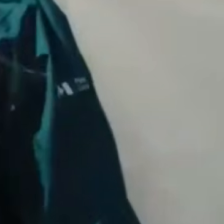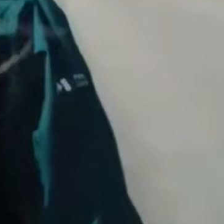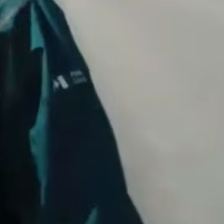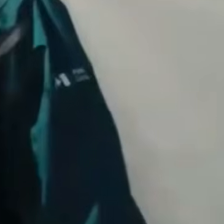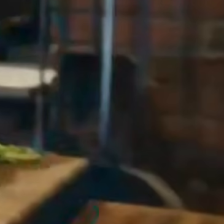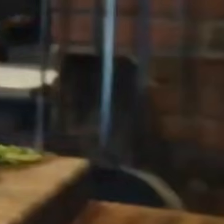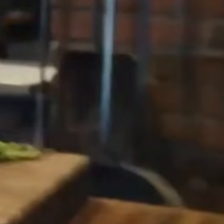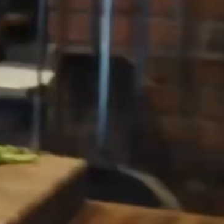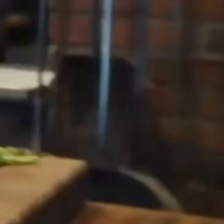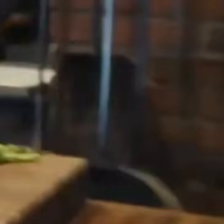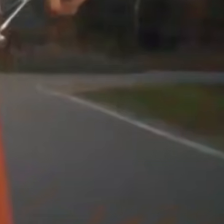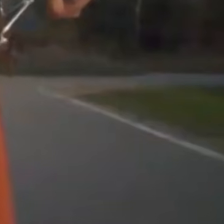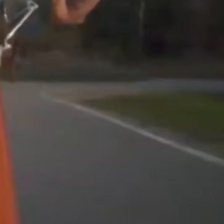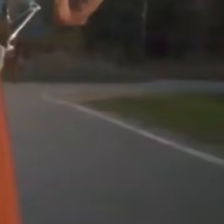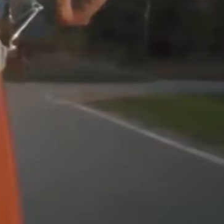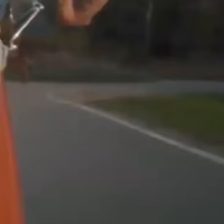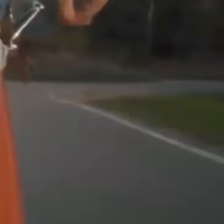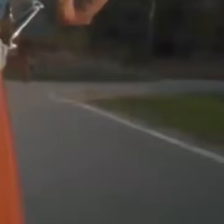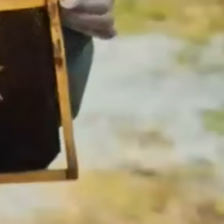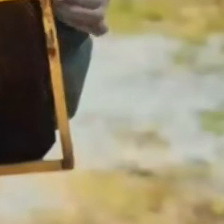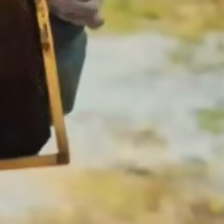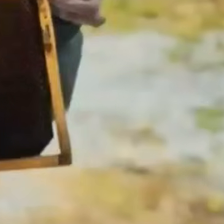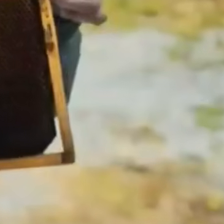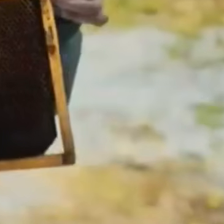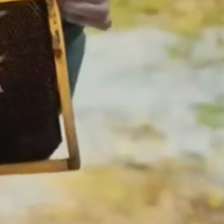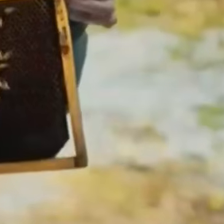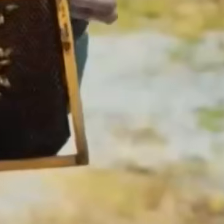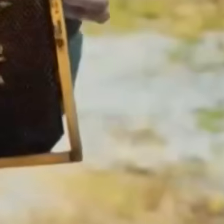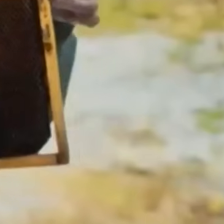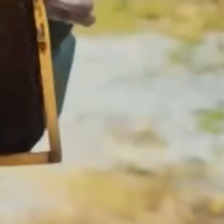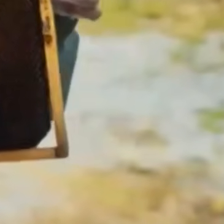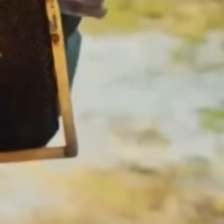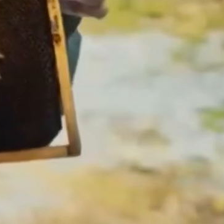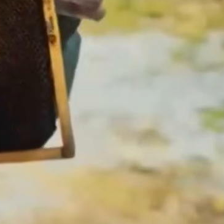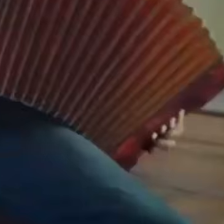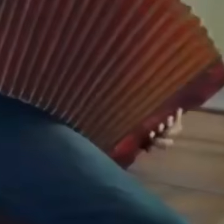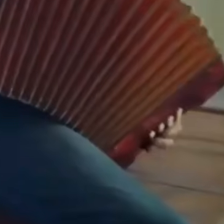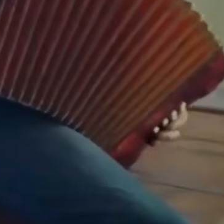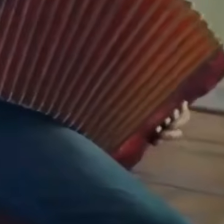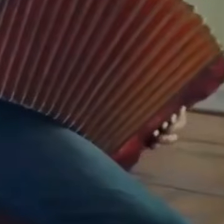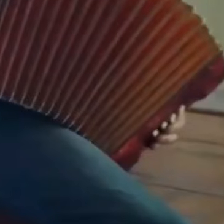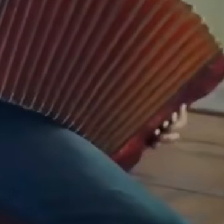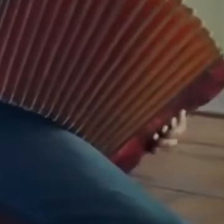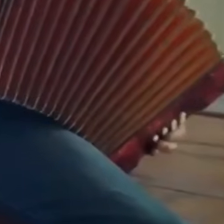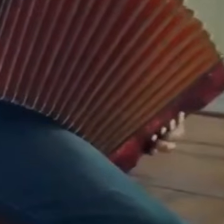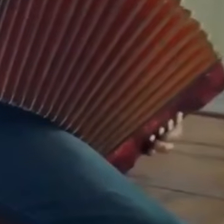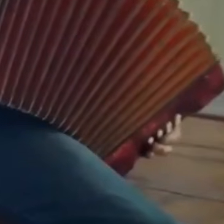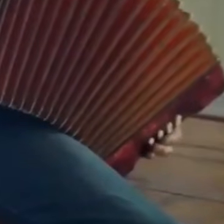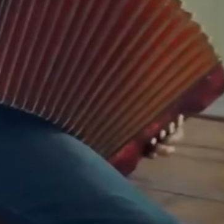Life in Canada. Life in Canada. Life in Canada. As being proud stewards of the noble honeybee. Playing